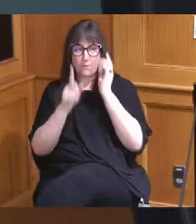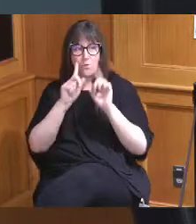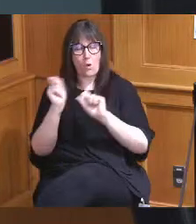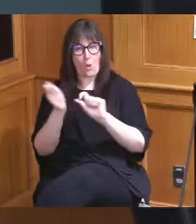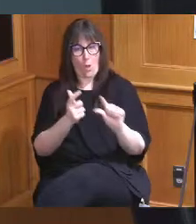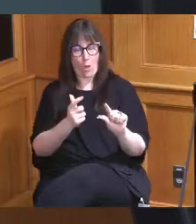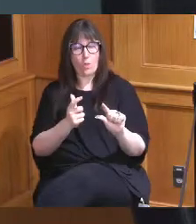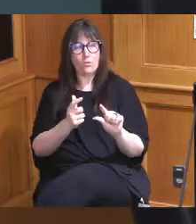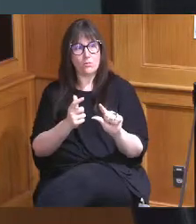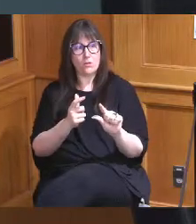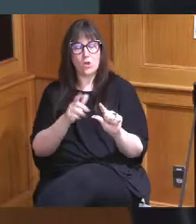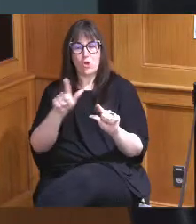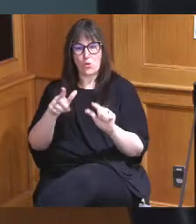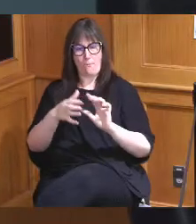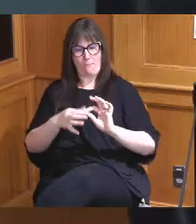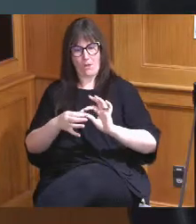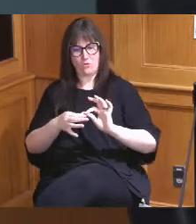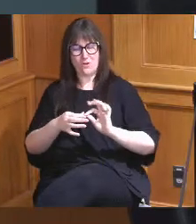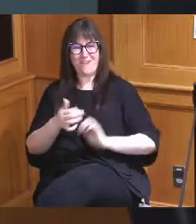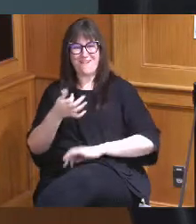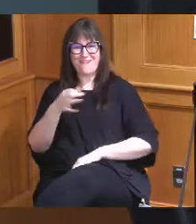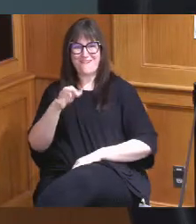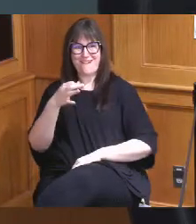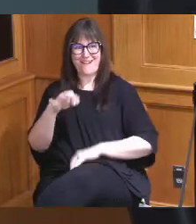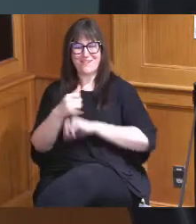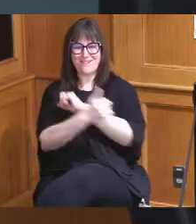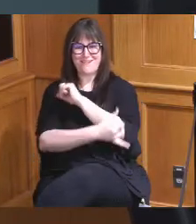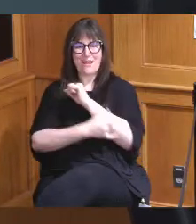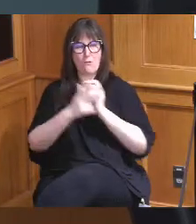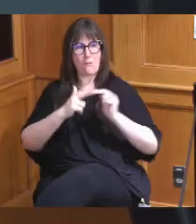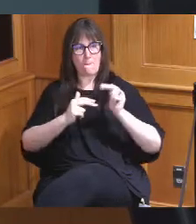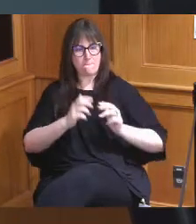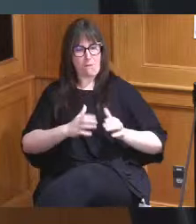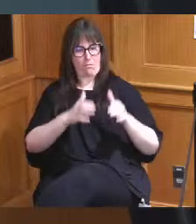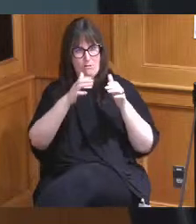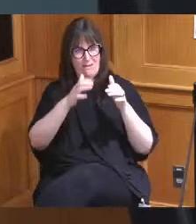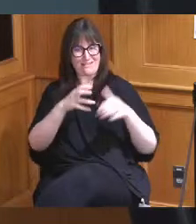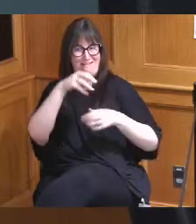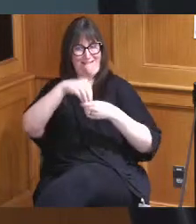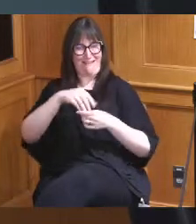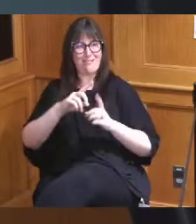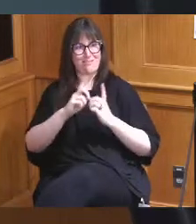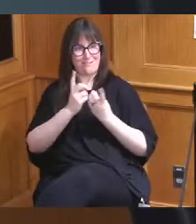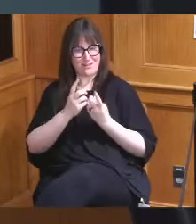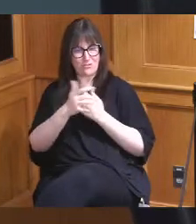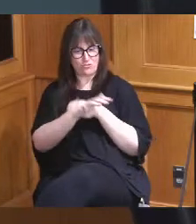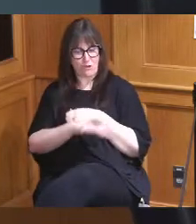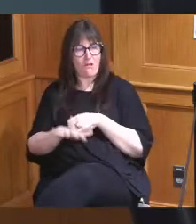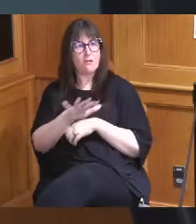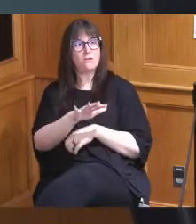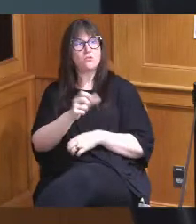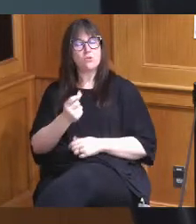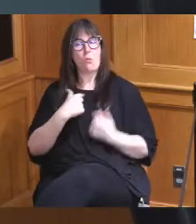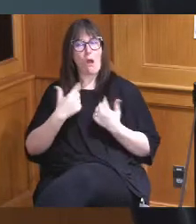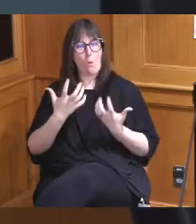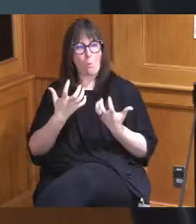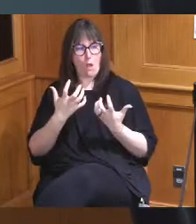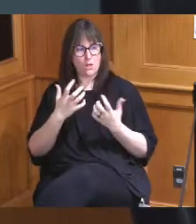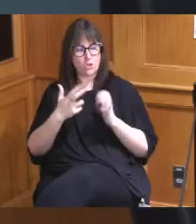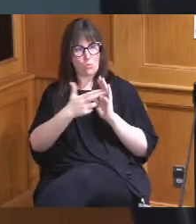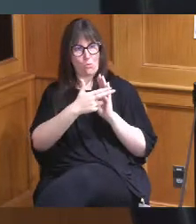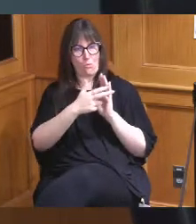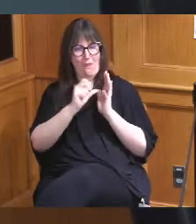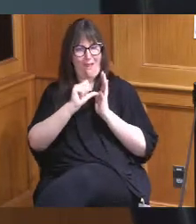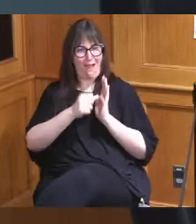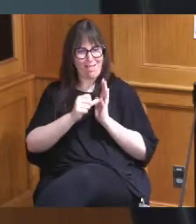you. So you mentioned that there are 19 county buildings that are in the district. And so I just want to